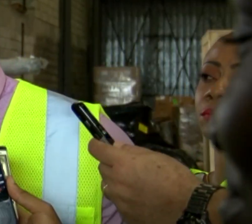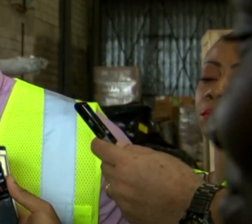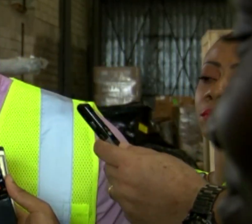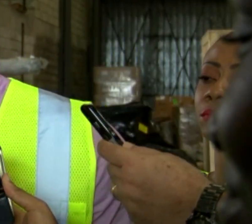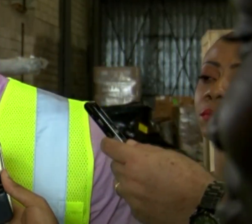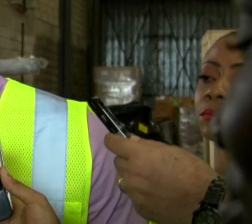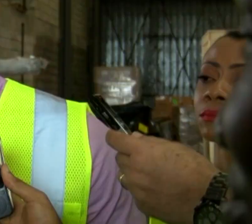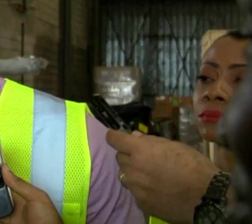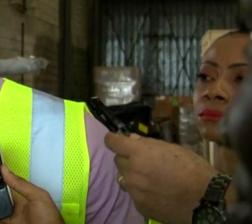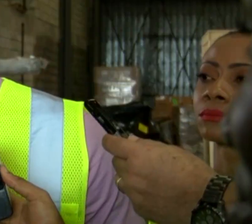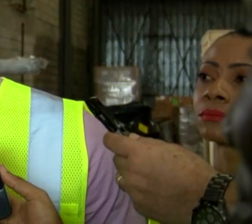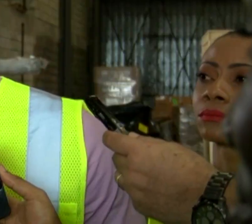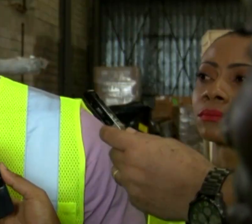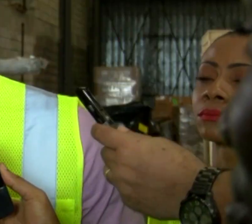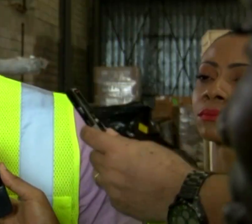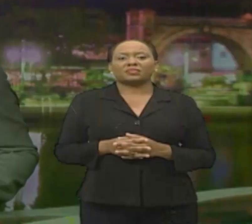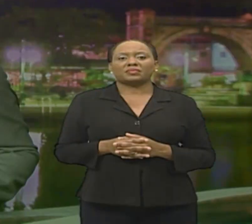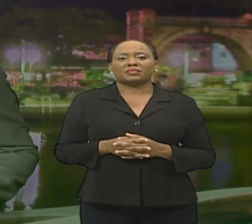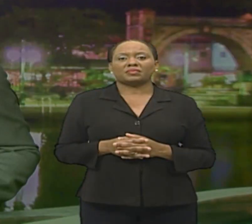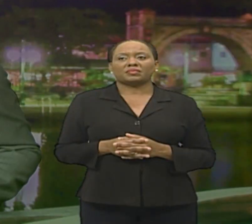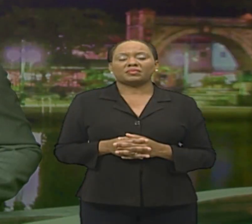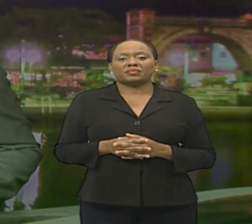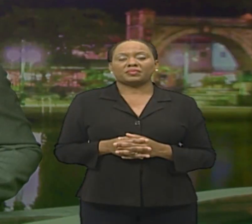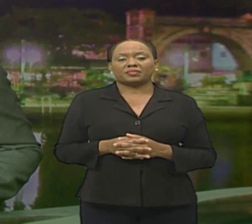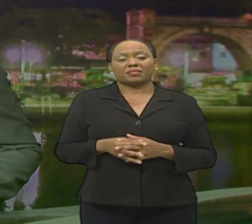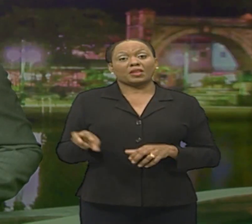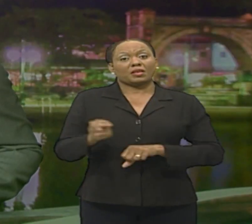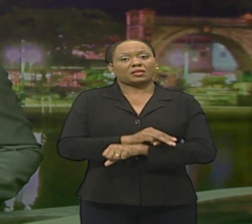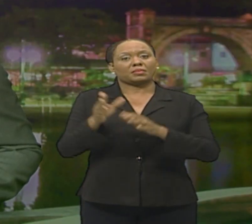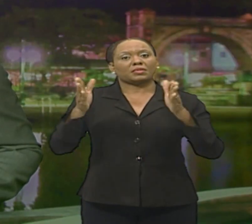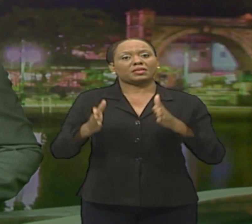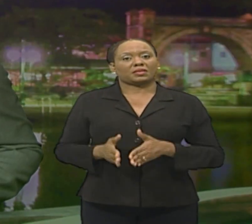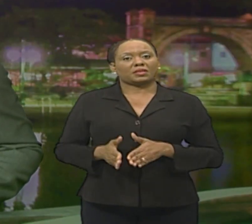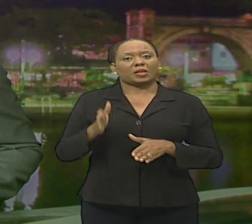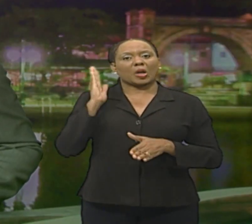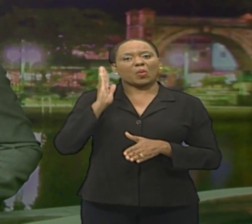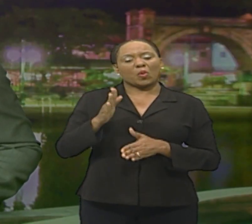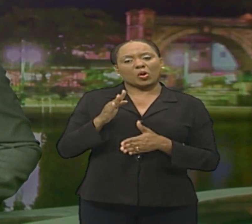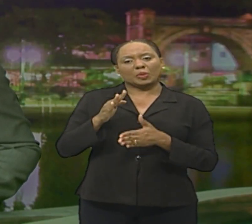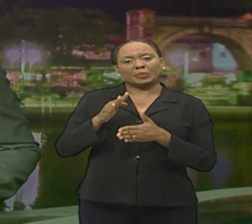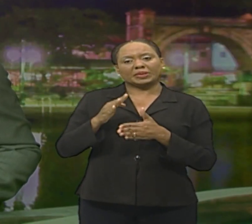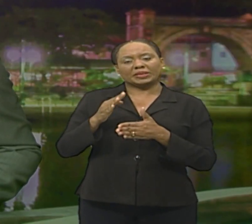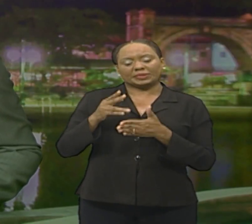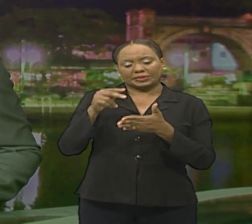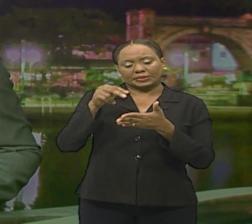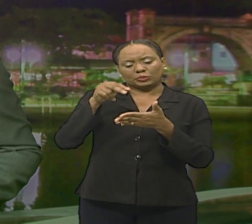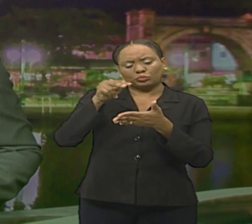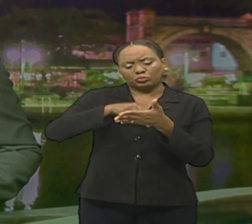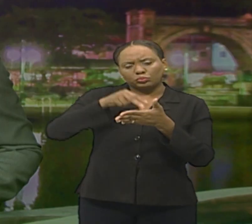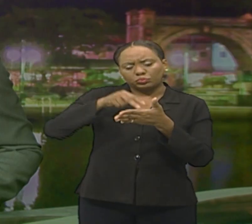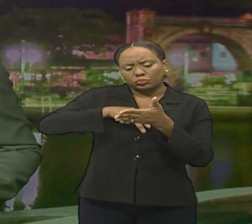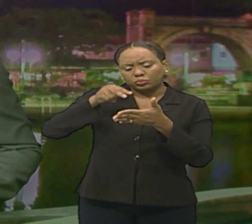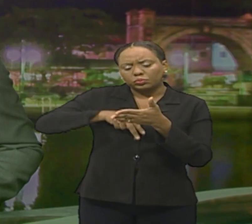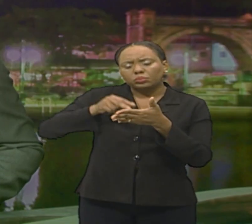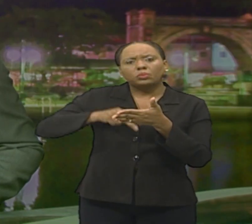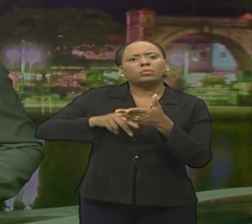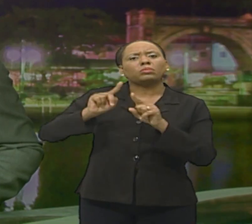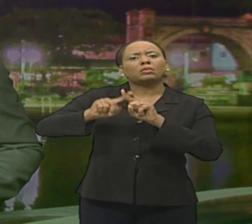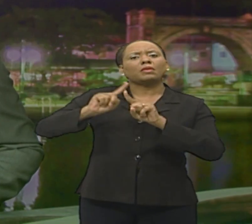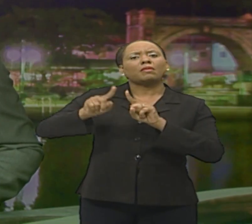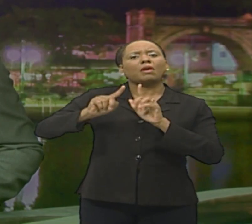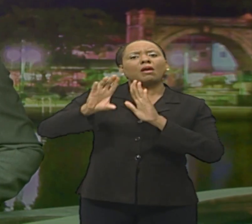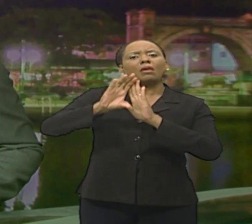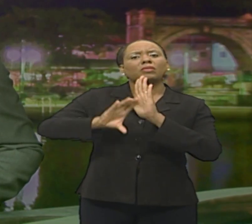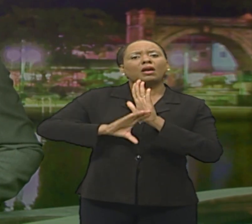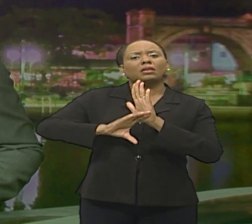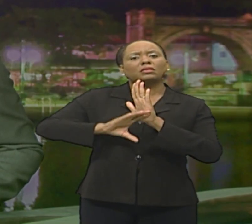efficient going forward. And the minister will also be reviewing several of the multi-million-dollar contracts that were